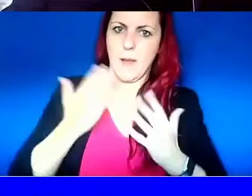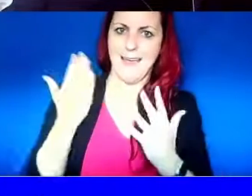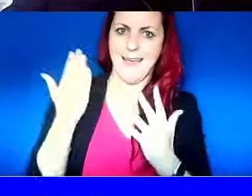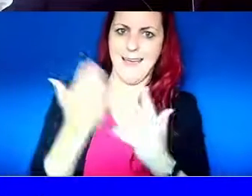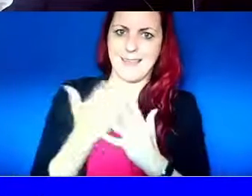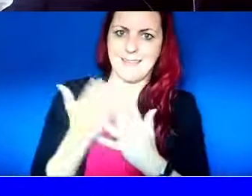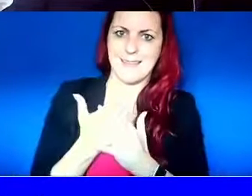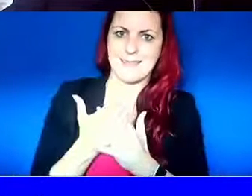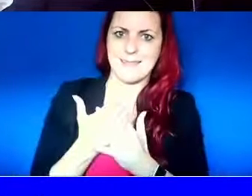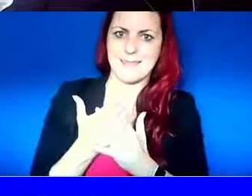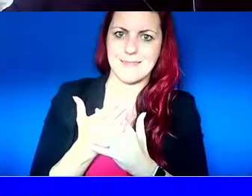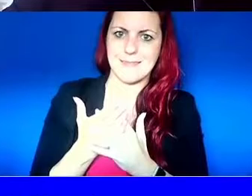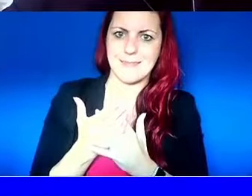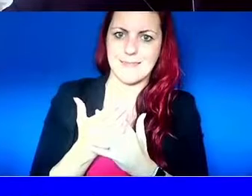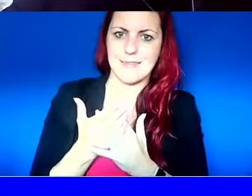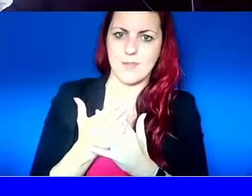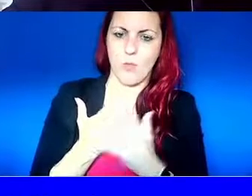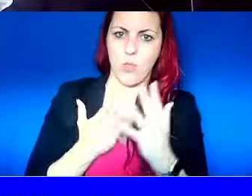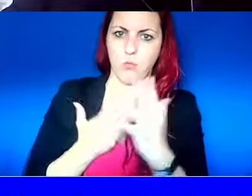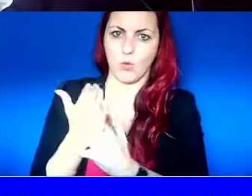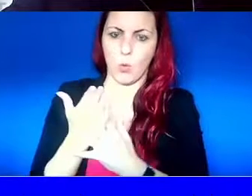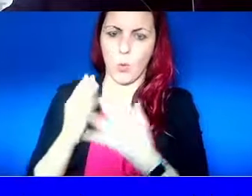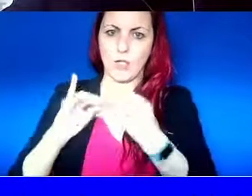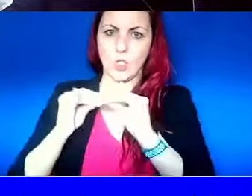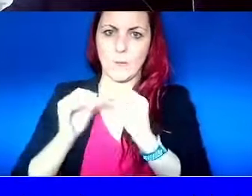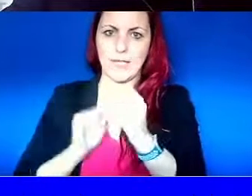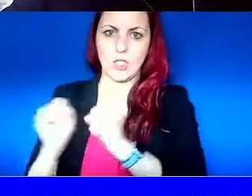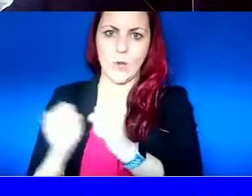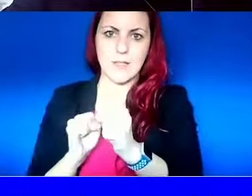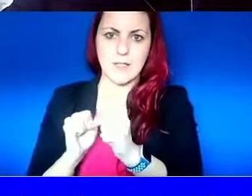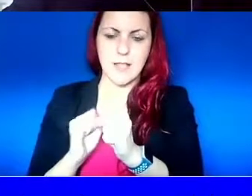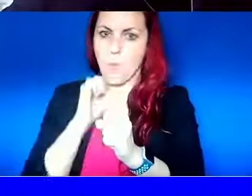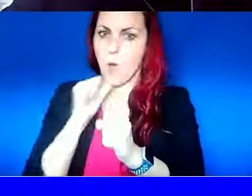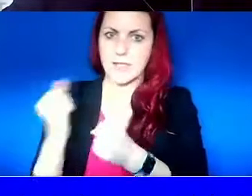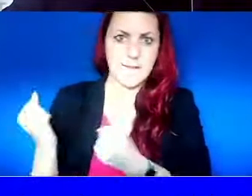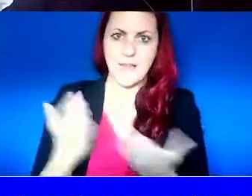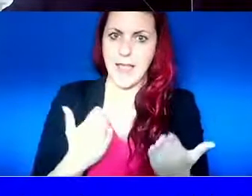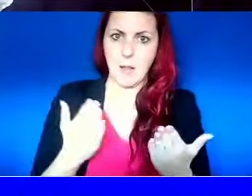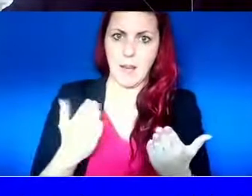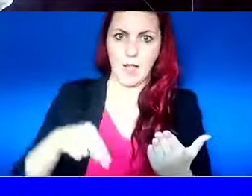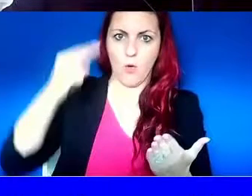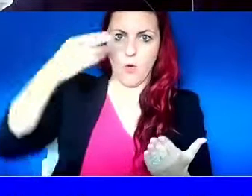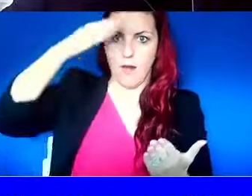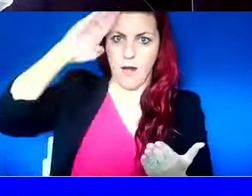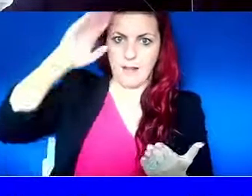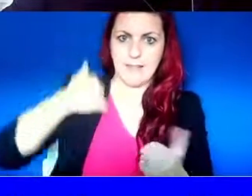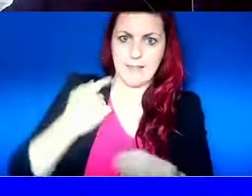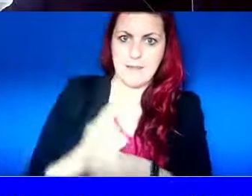could do this through an interpreter service that wasn't available in Northern Ireland.